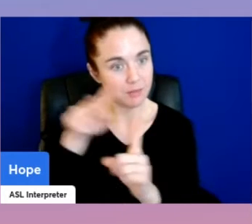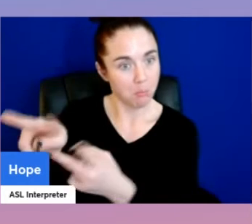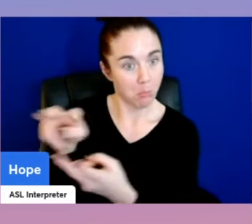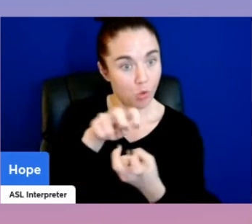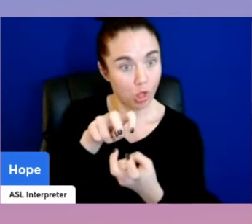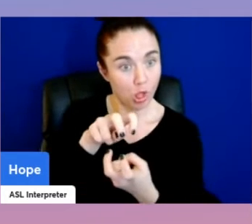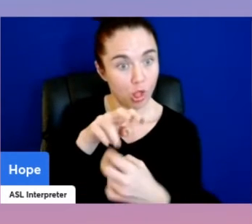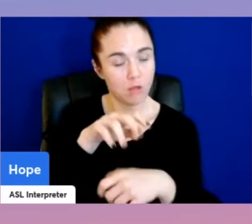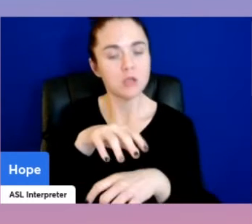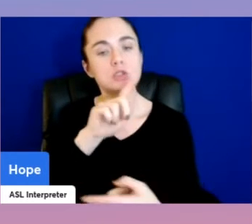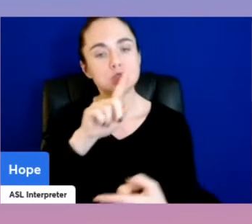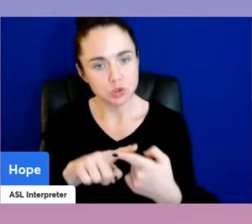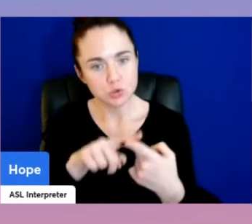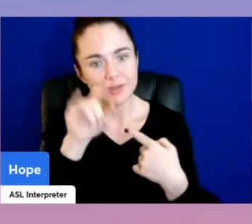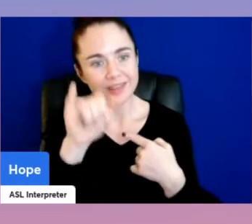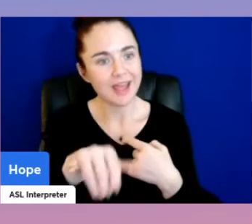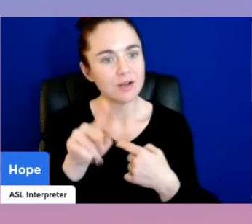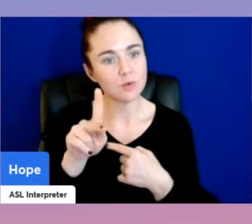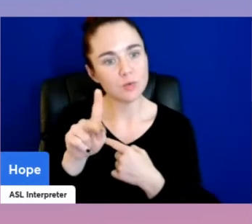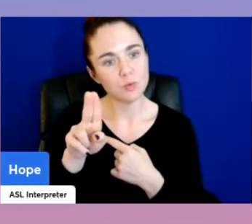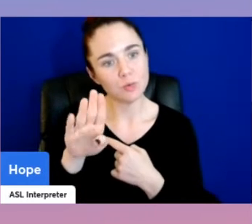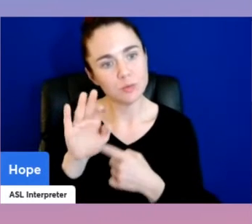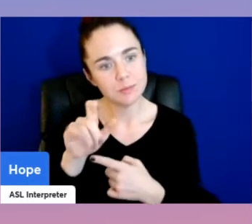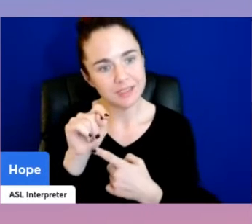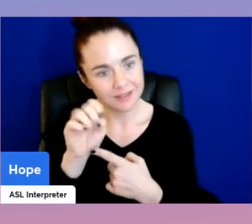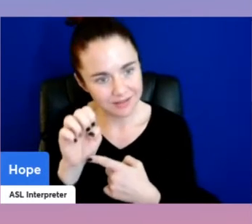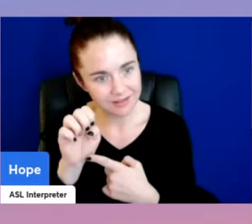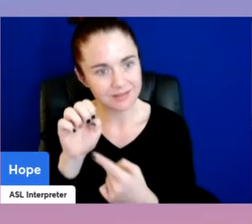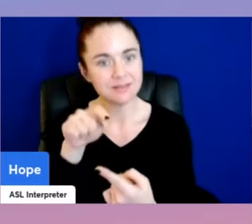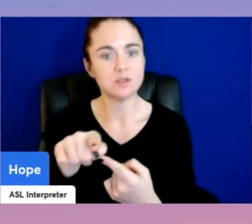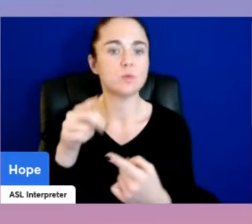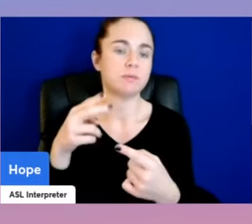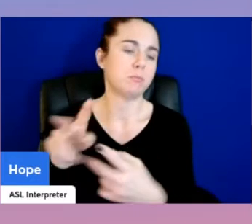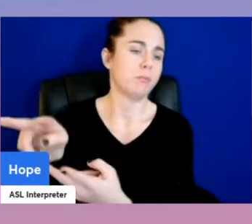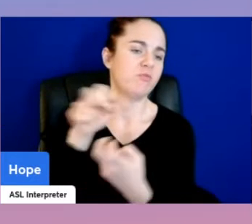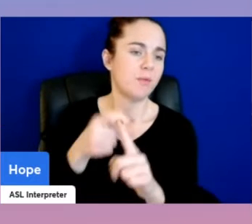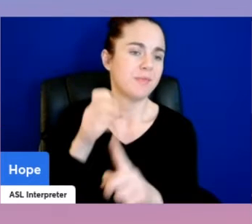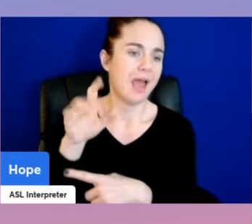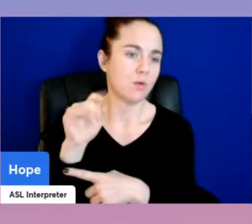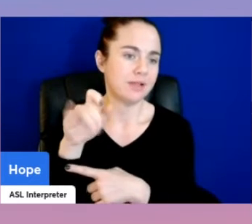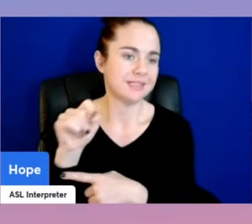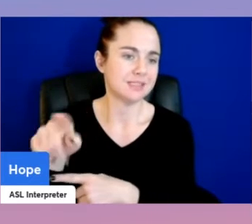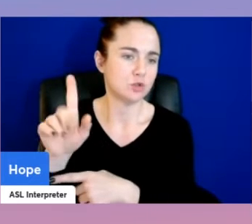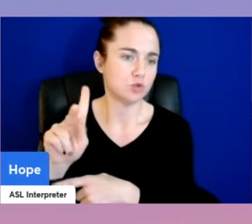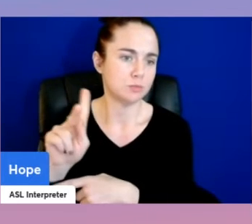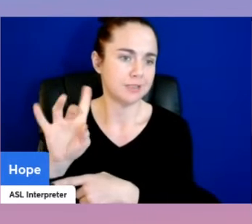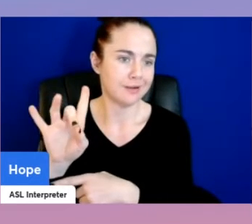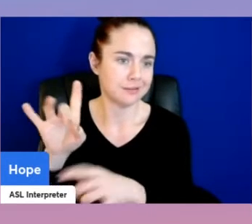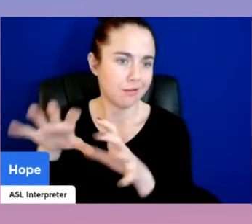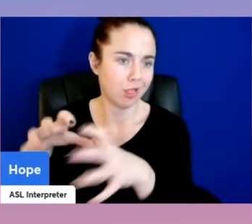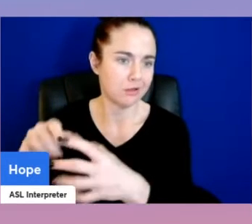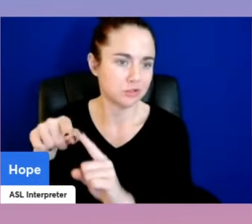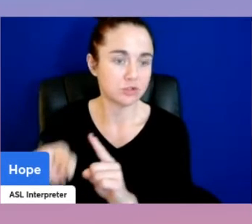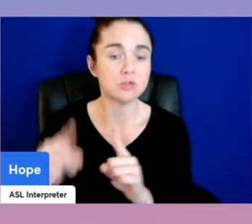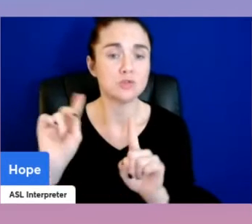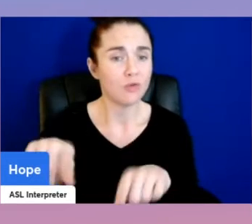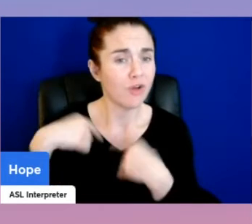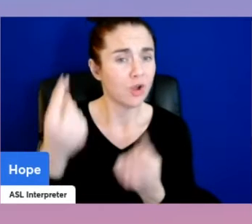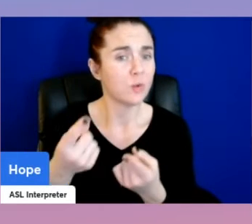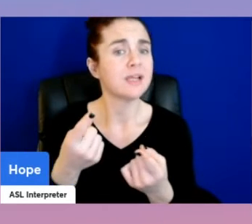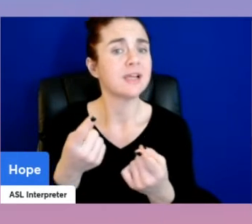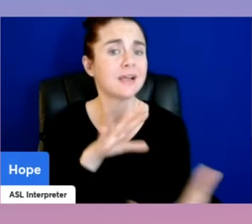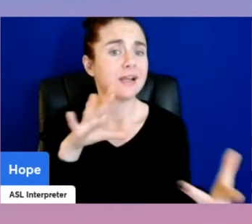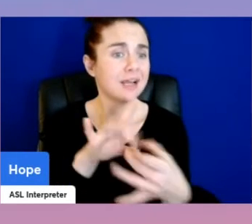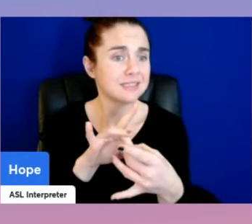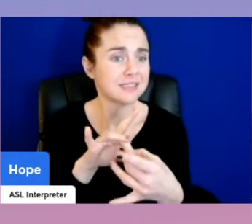kubelet identity that we pull off the outputs of our Kubernetes cluster. So far, we've been connecting with Entra ID,